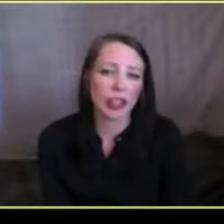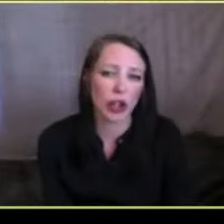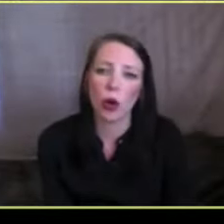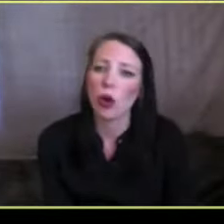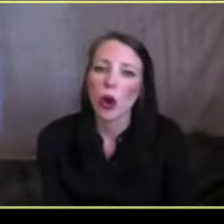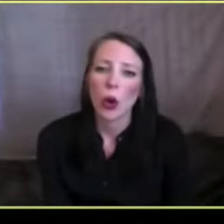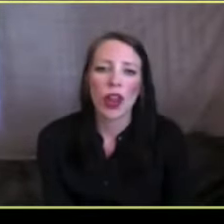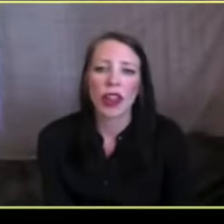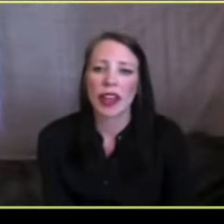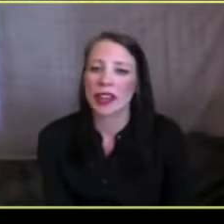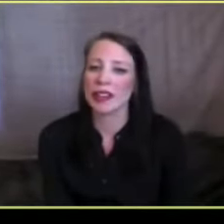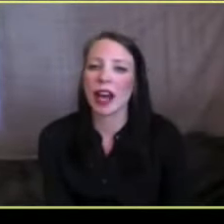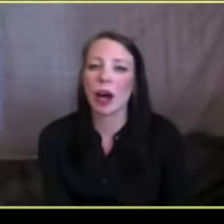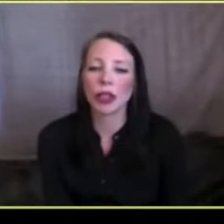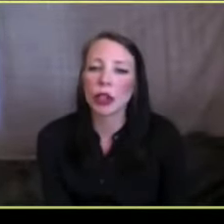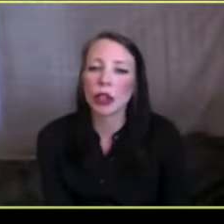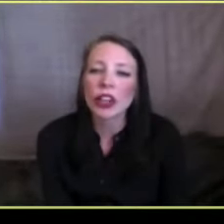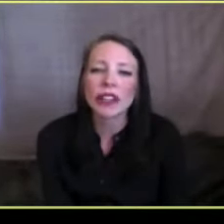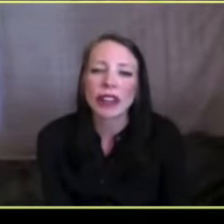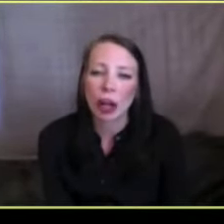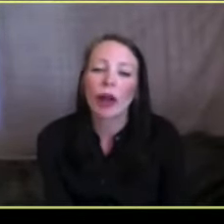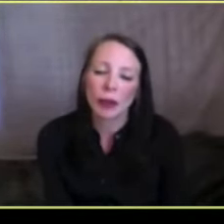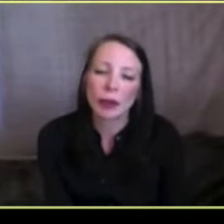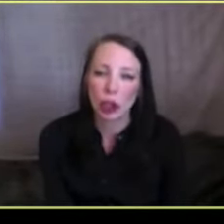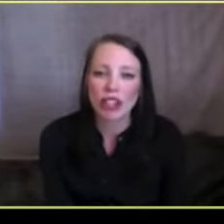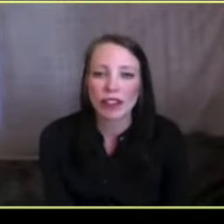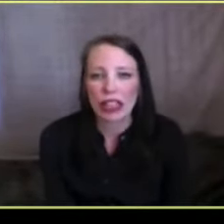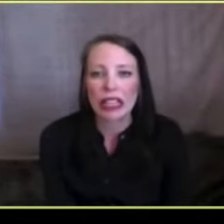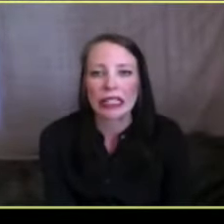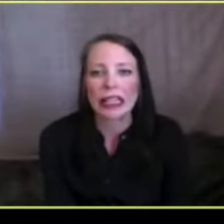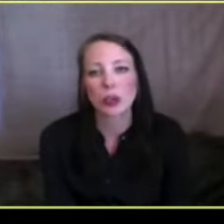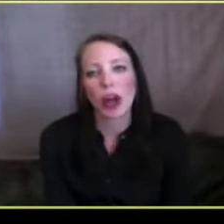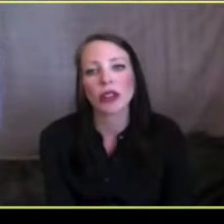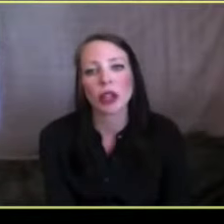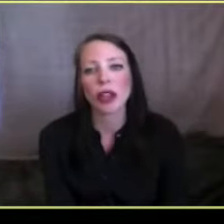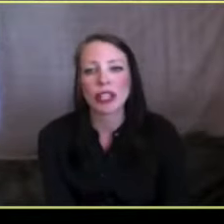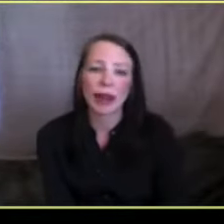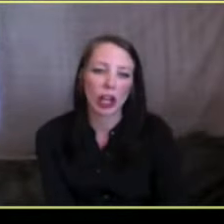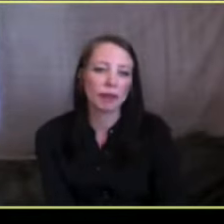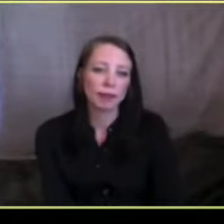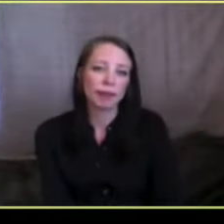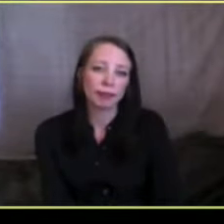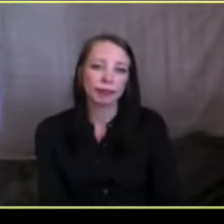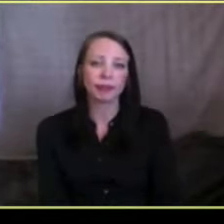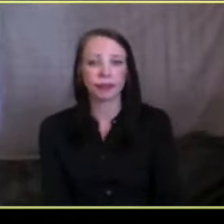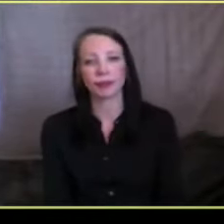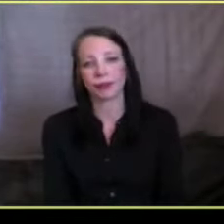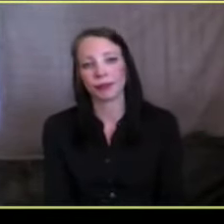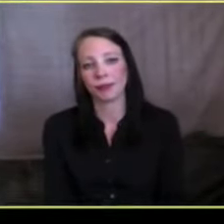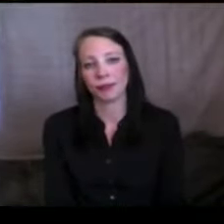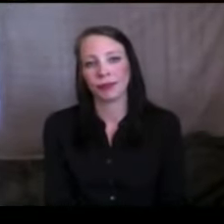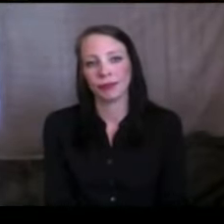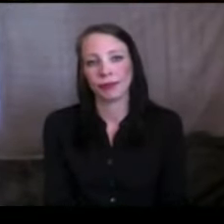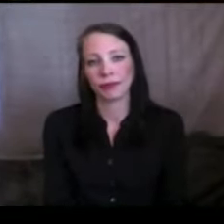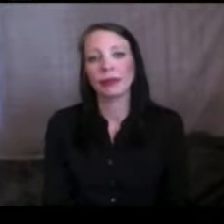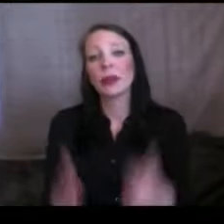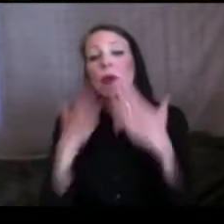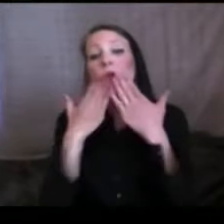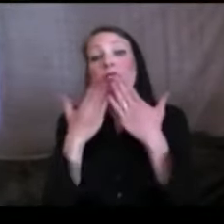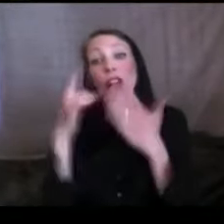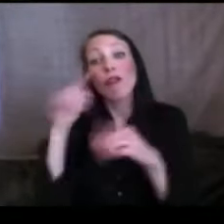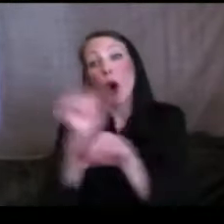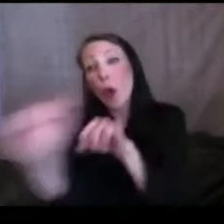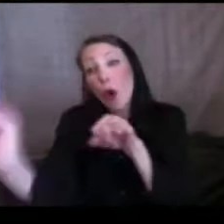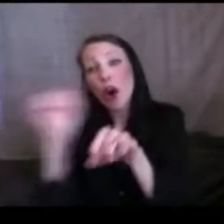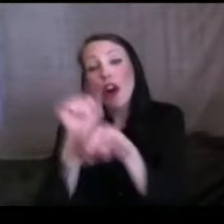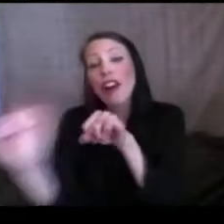tongue, he's helped me learn different things as well. So it's been good. Well, thank you for working so hard